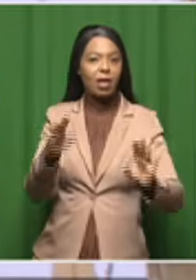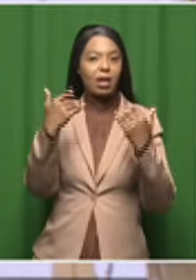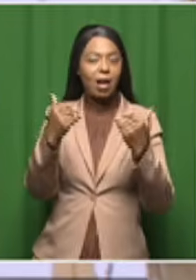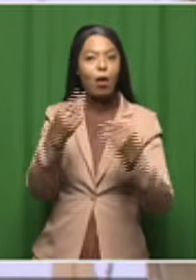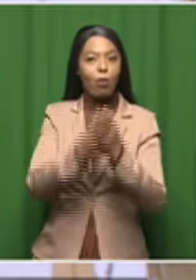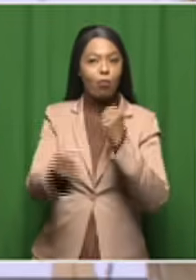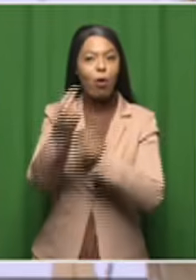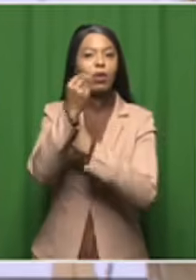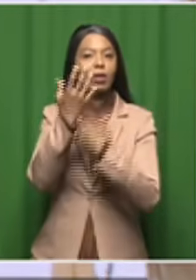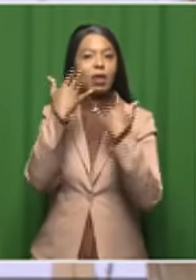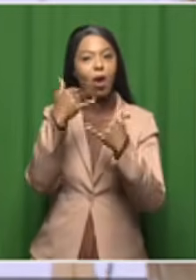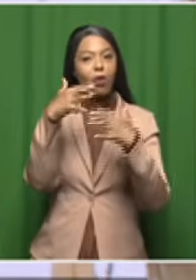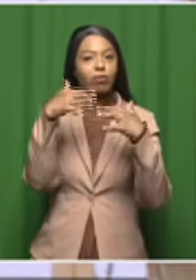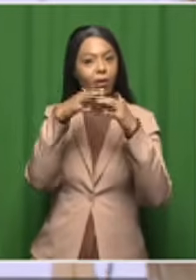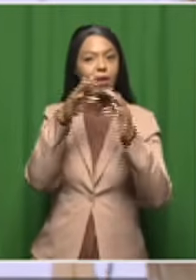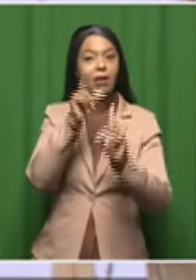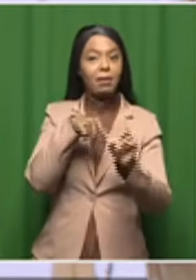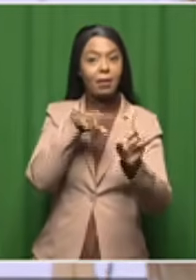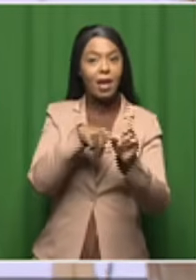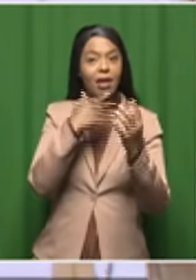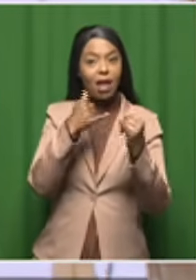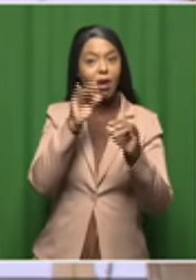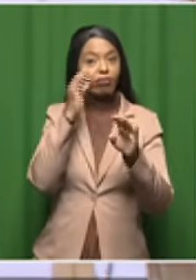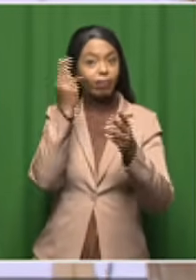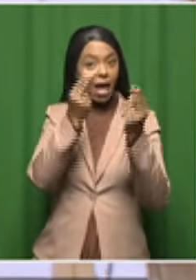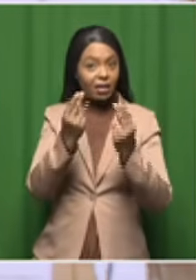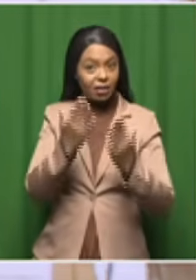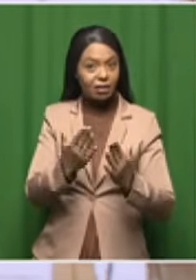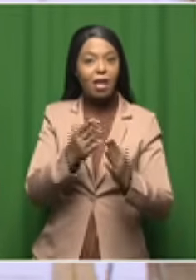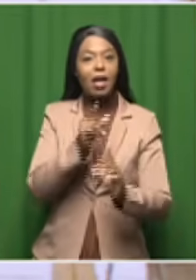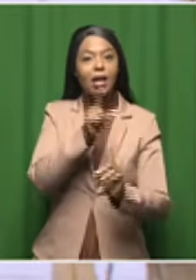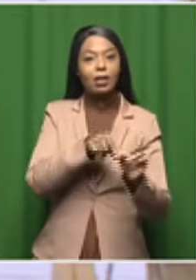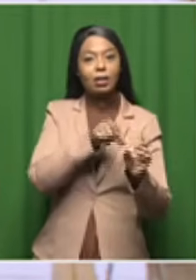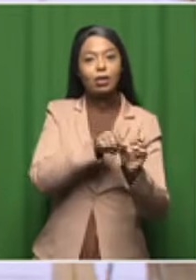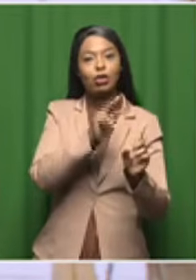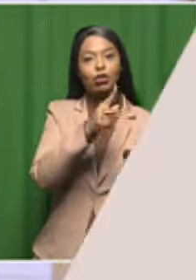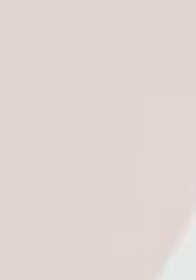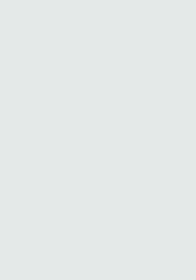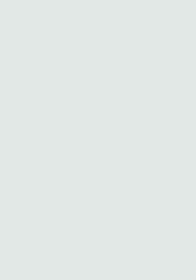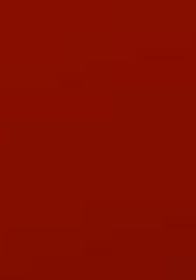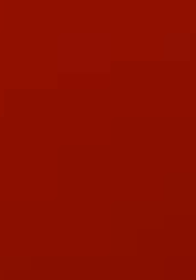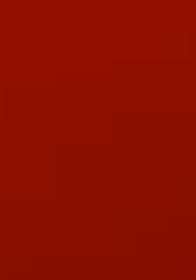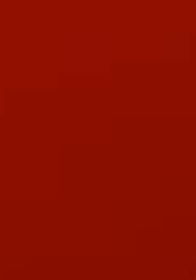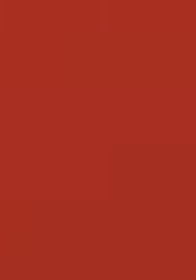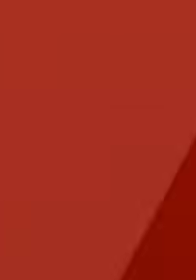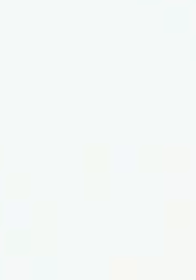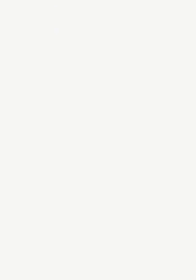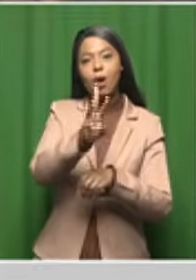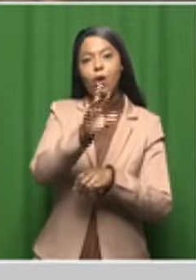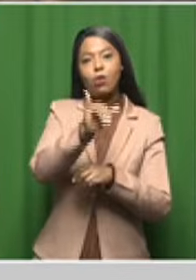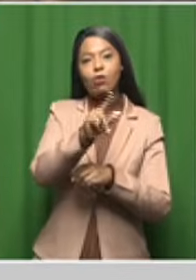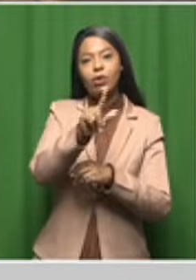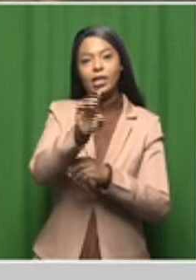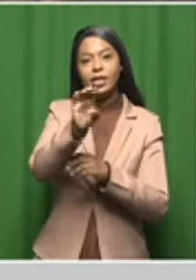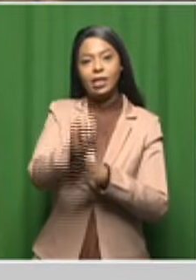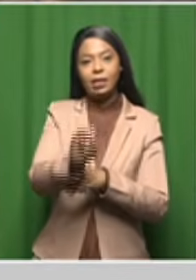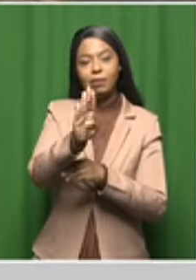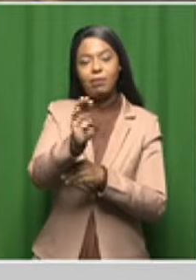both creators. Perhaps to tell us a little bit more. And so on that note, a very good morning to the both of you, and thank you for your time on the SABC at this